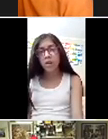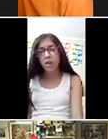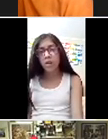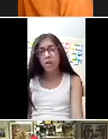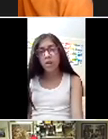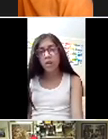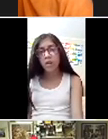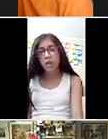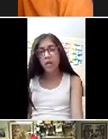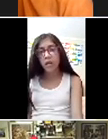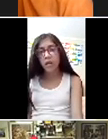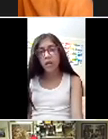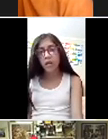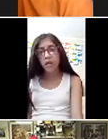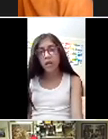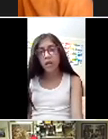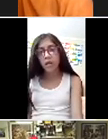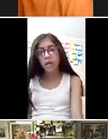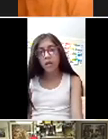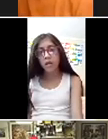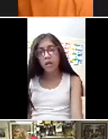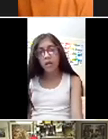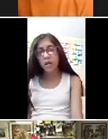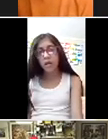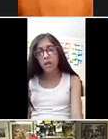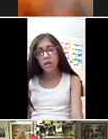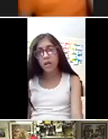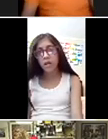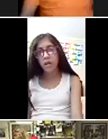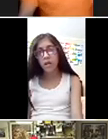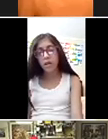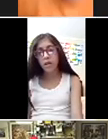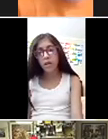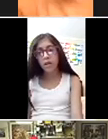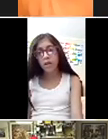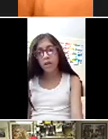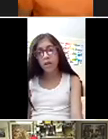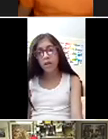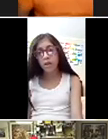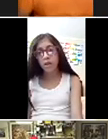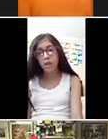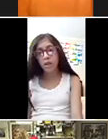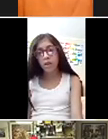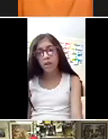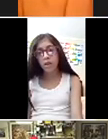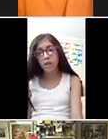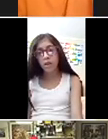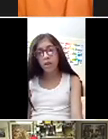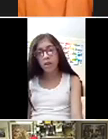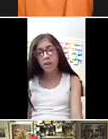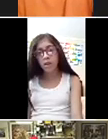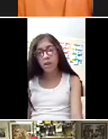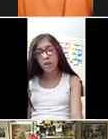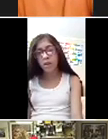Banners and Christ. Yeah. Babes. Whoa. Y'all know what a baby is?